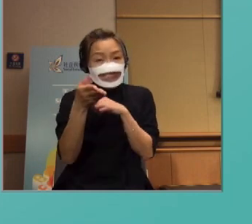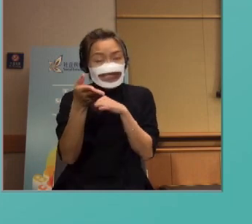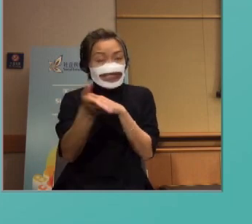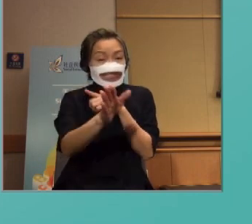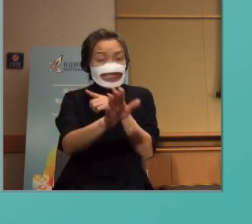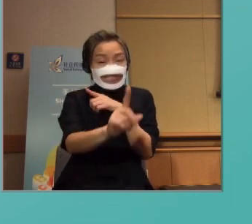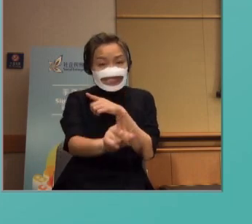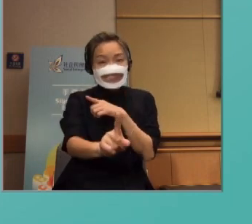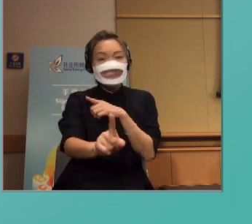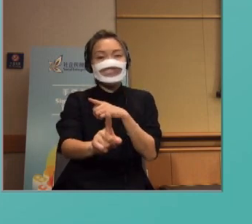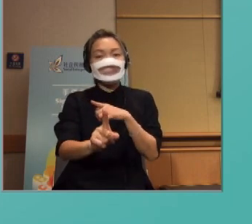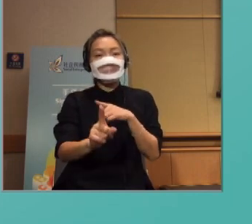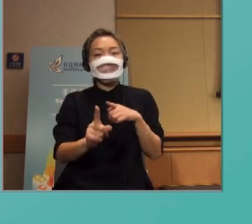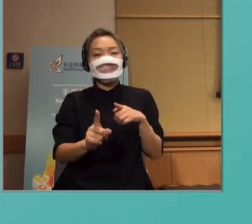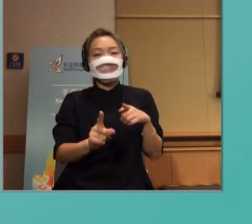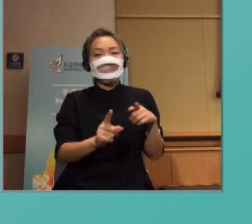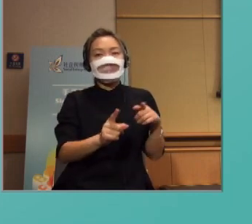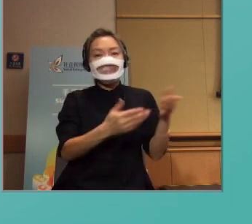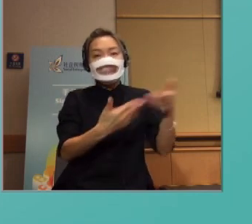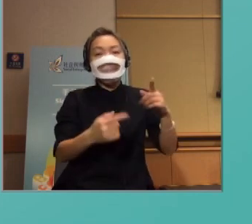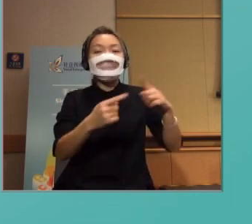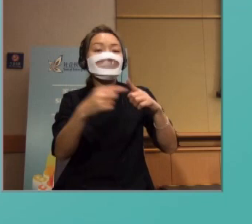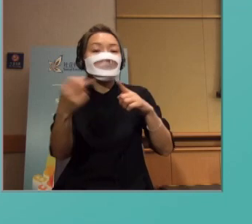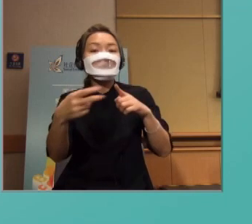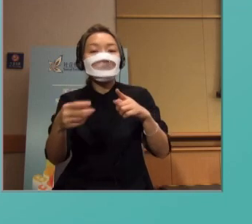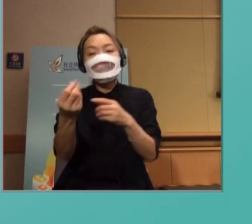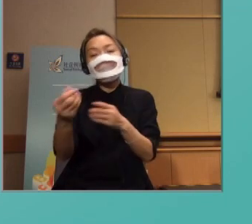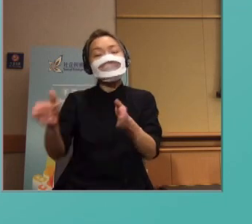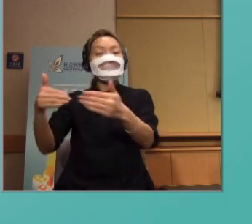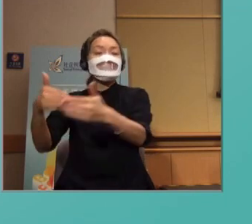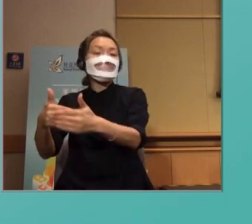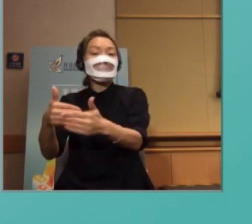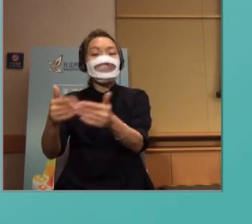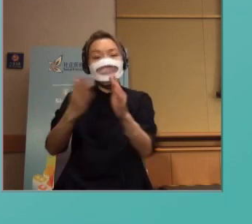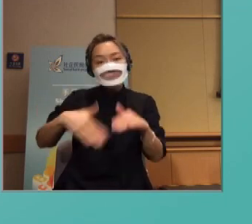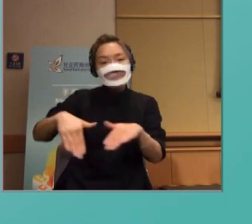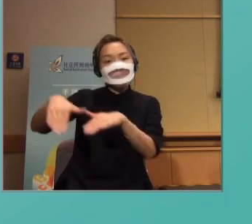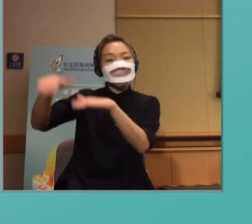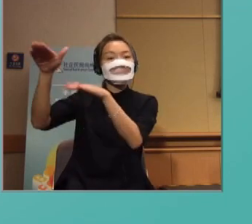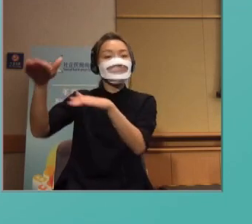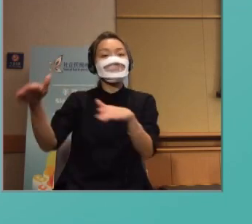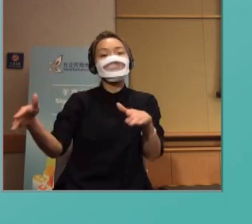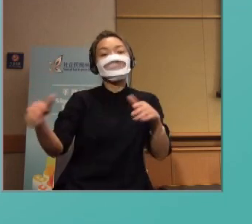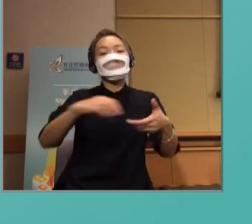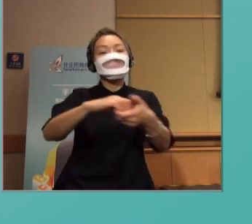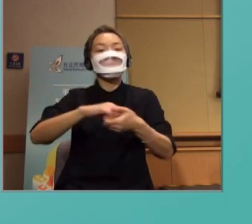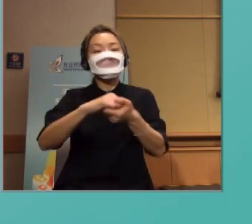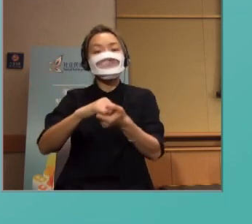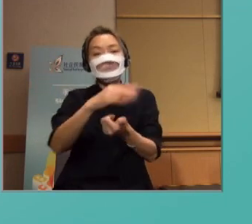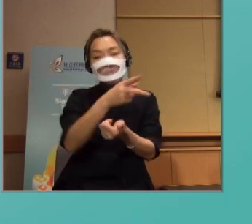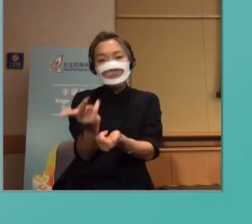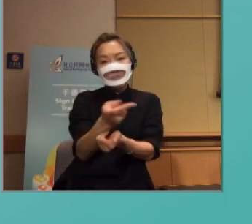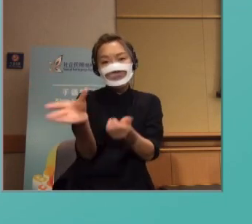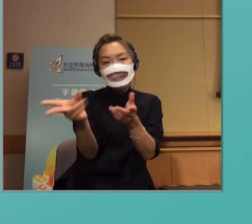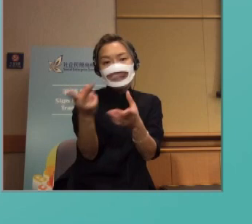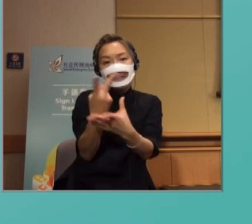the potential growth of Sandbox as an ecosystem. You're no longer just consuming. You can participate in that growth itself, meaning you